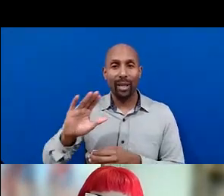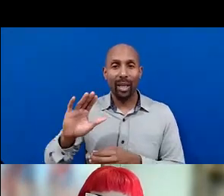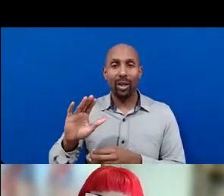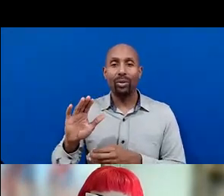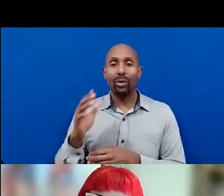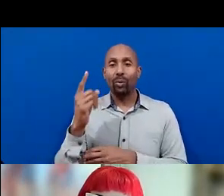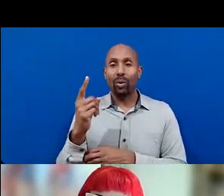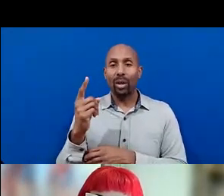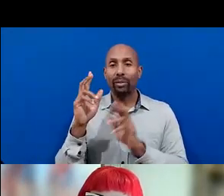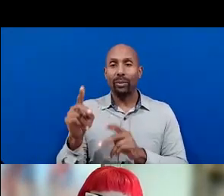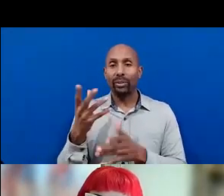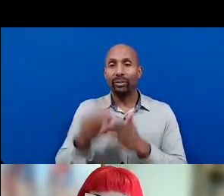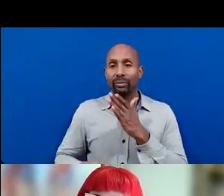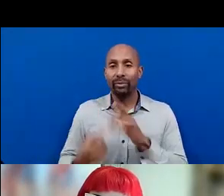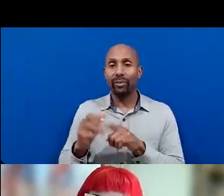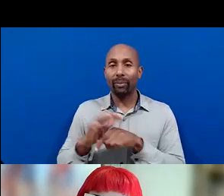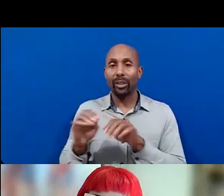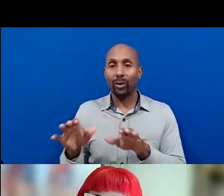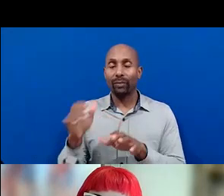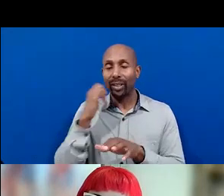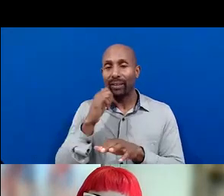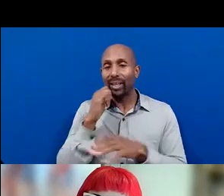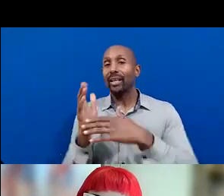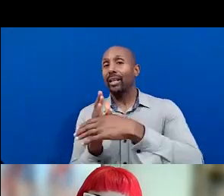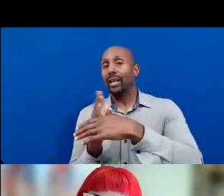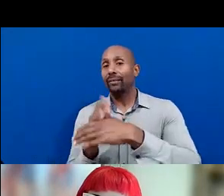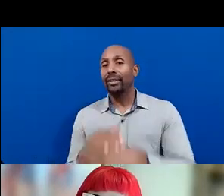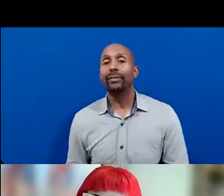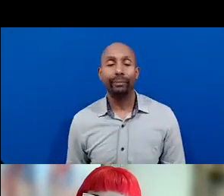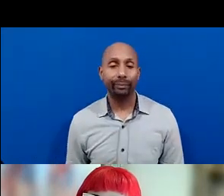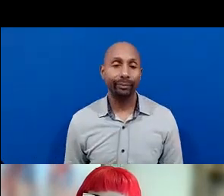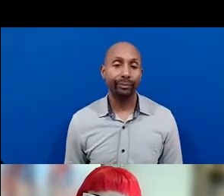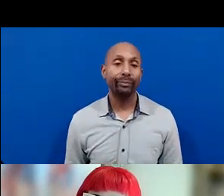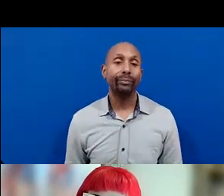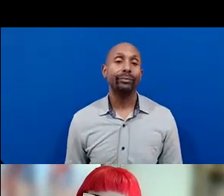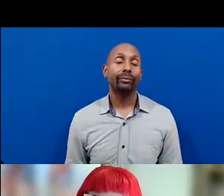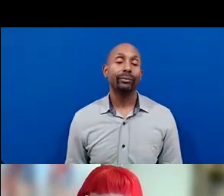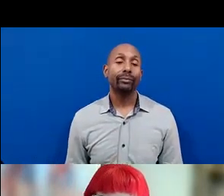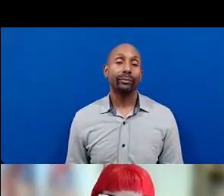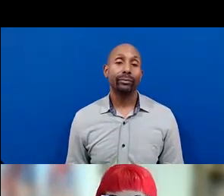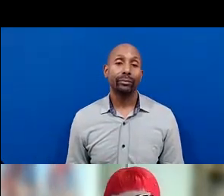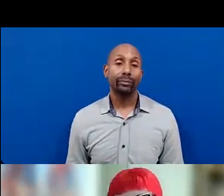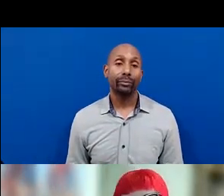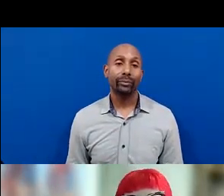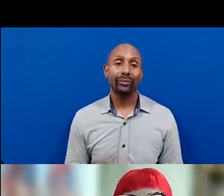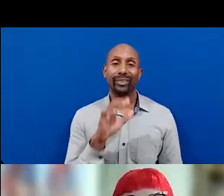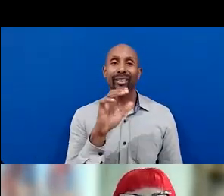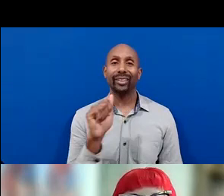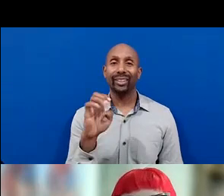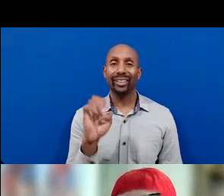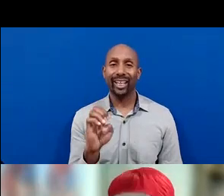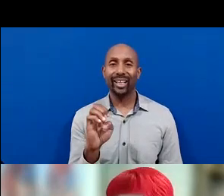So again, take the case rate with a grain of salt, but we do know the hospitalizations and death rates.